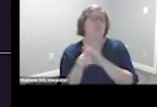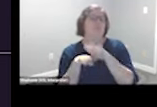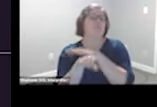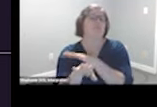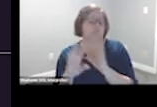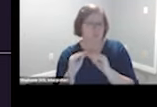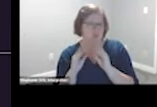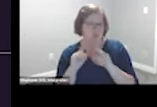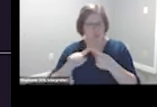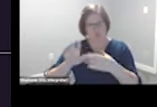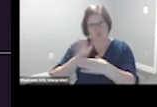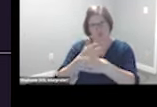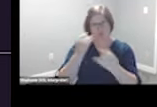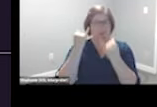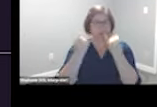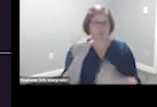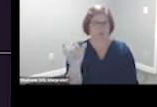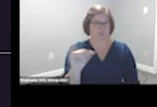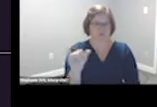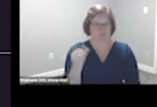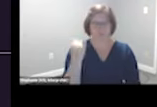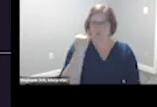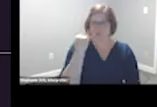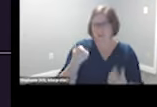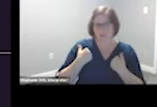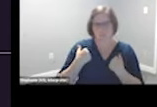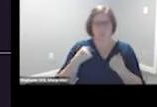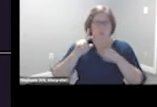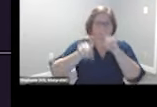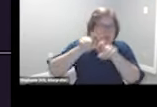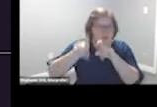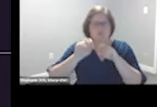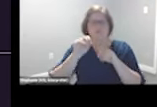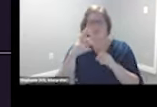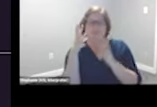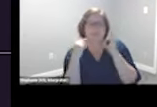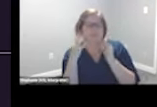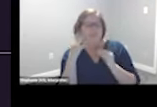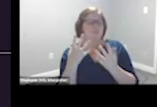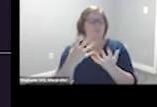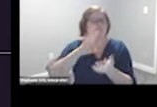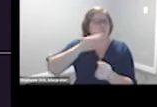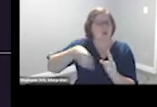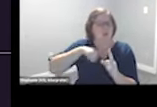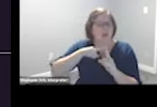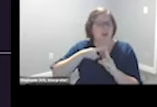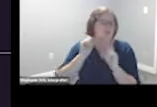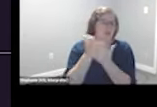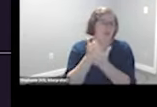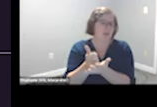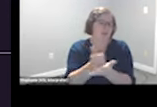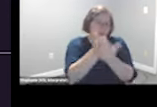can access us whenever they need to, if they have questions or experiences that they've had that they want to talk about because they think they might help us